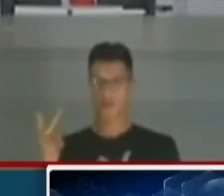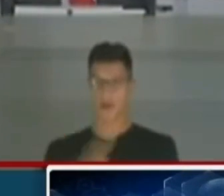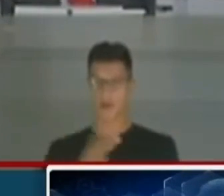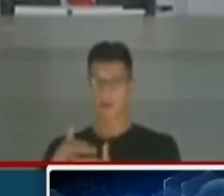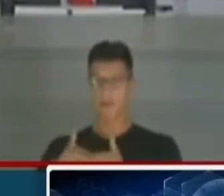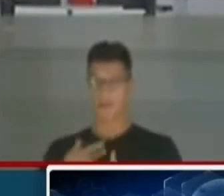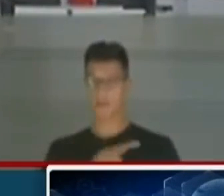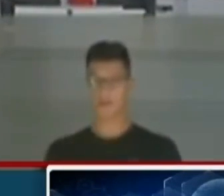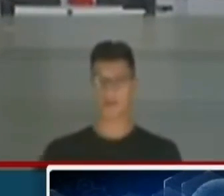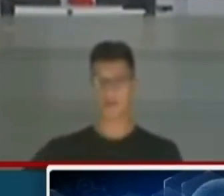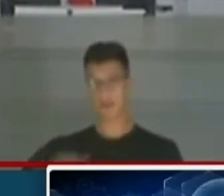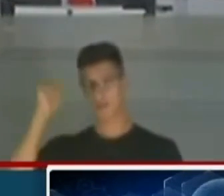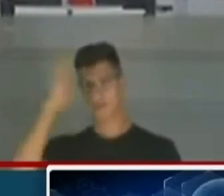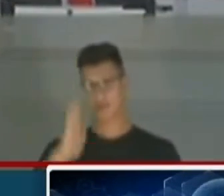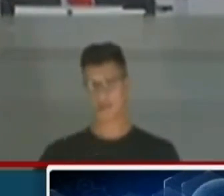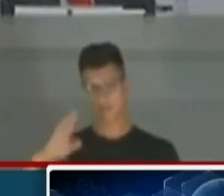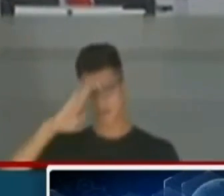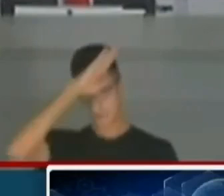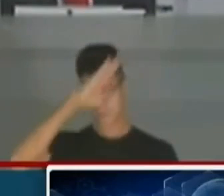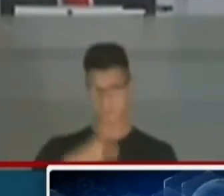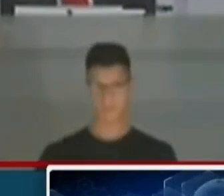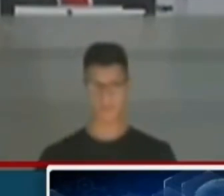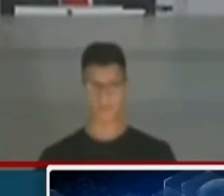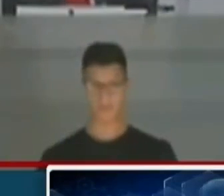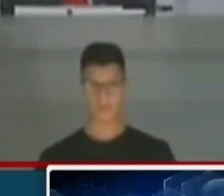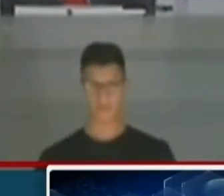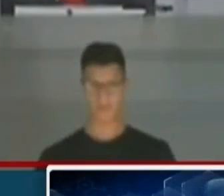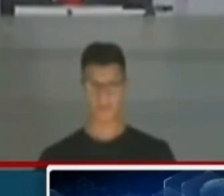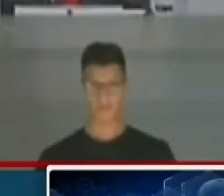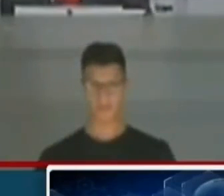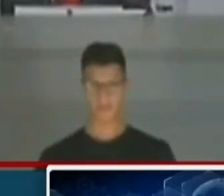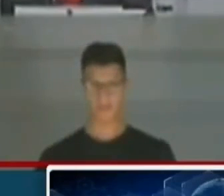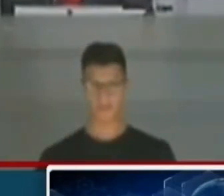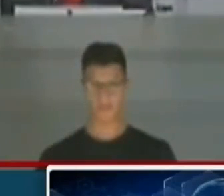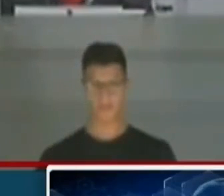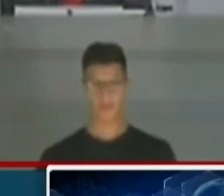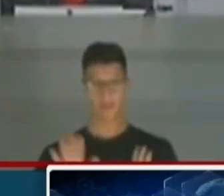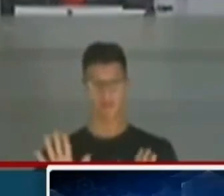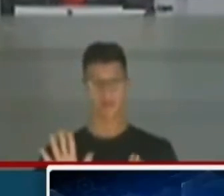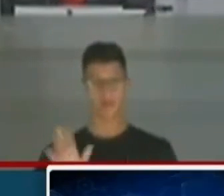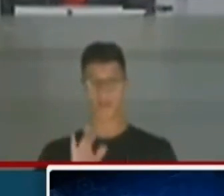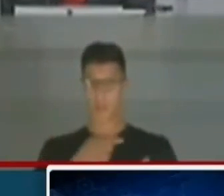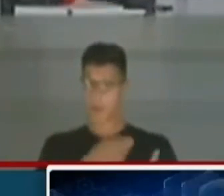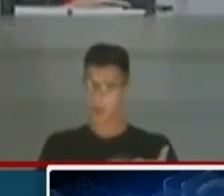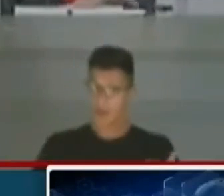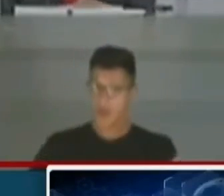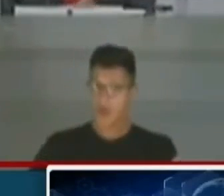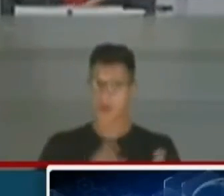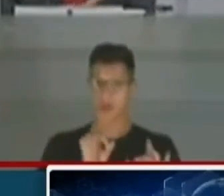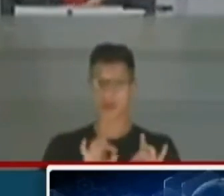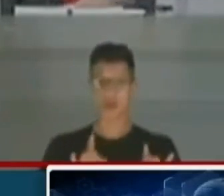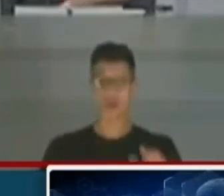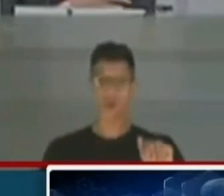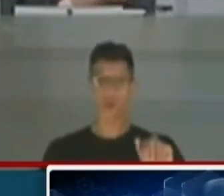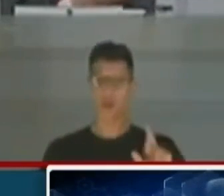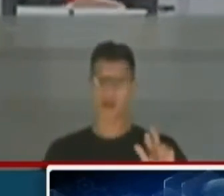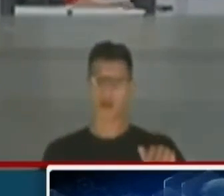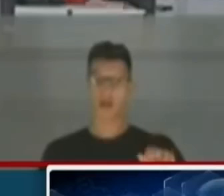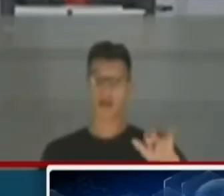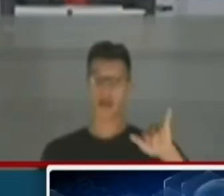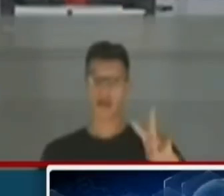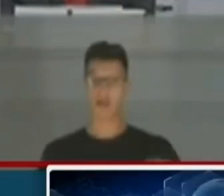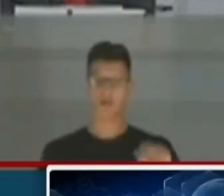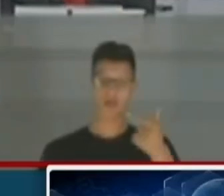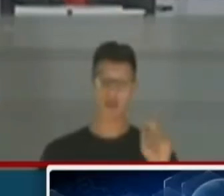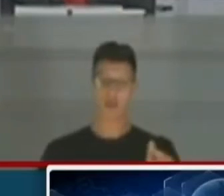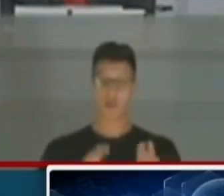on misinformation about COVID-19 on inexisting evidence. Bolsonaro had said in early stage of the sanitary crisis that the